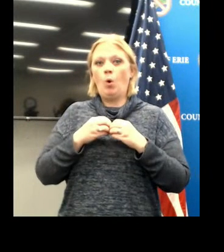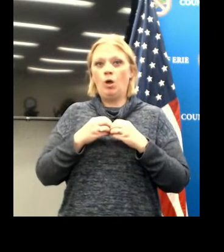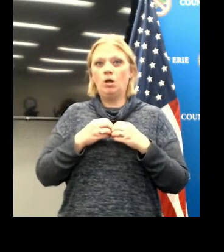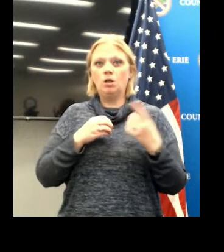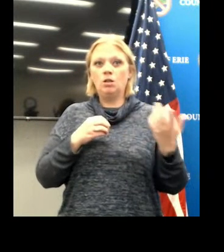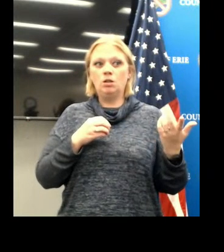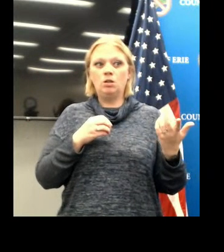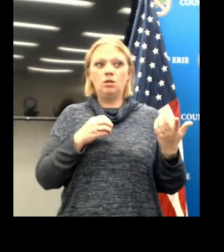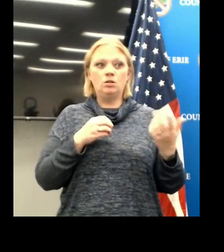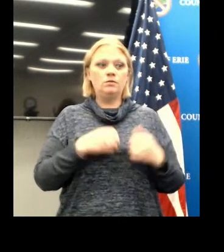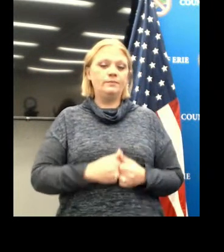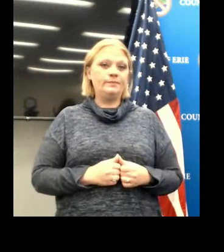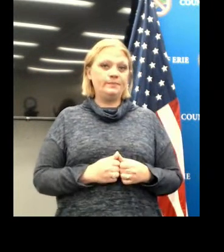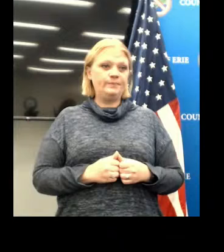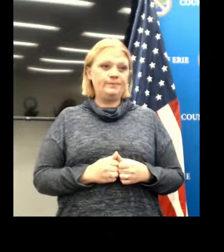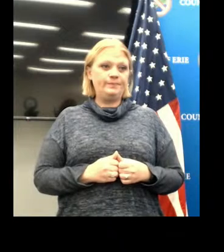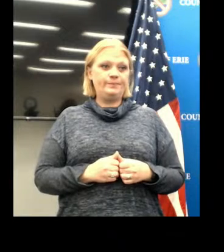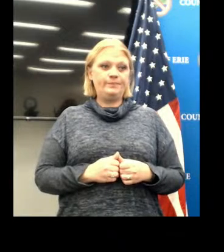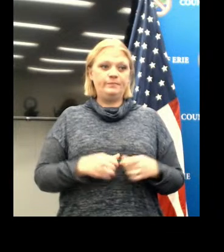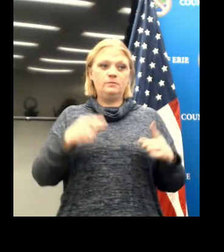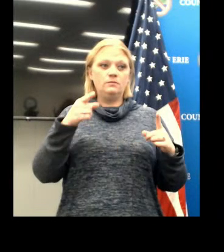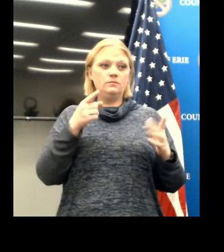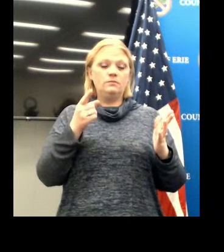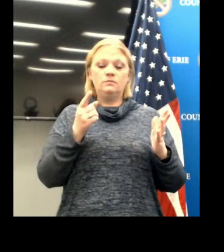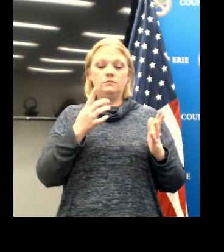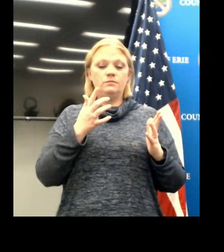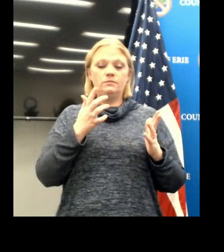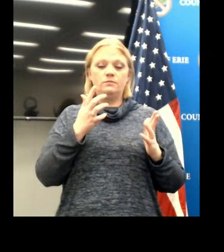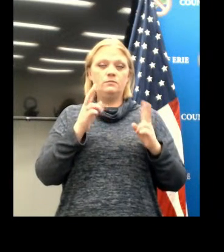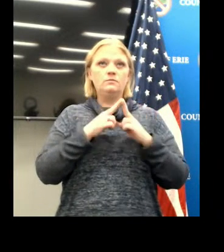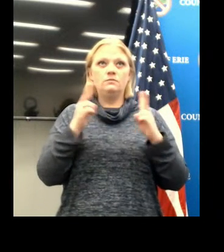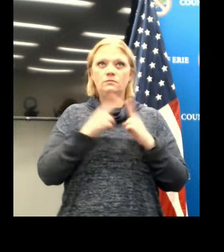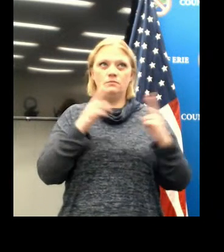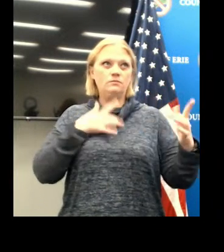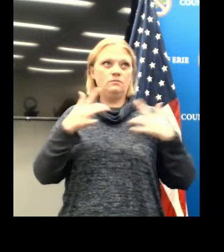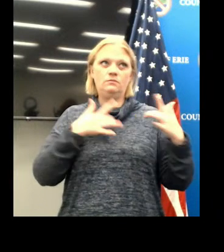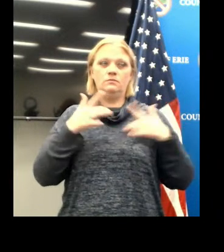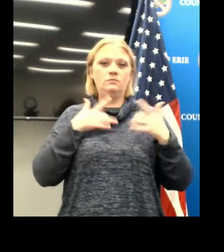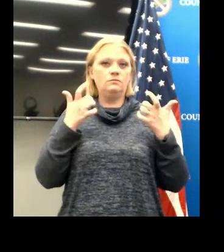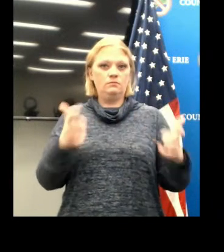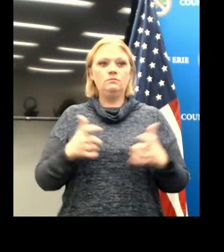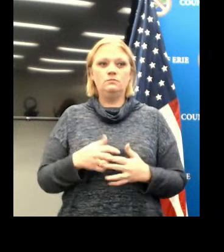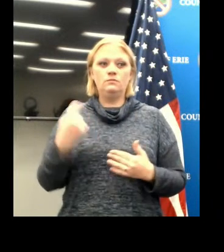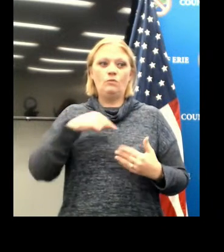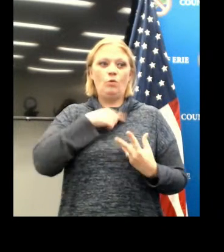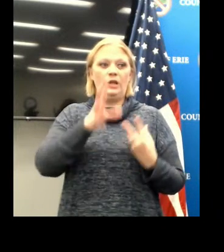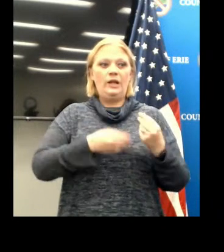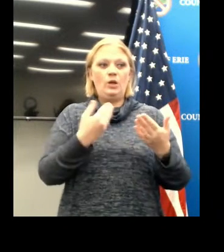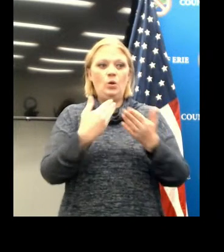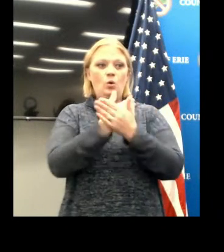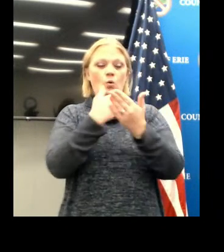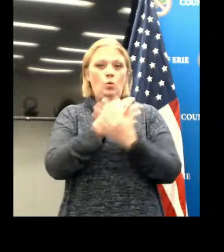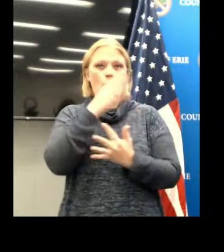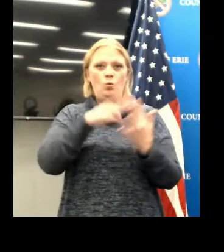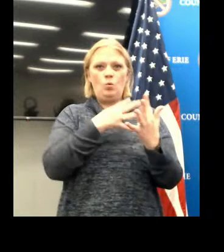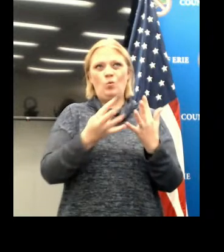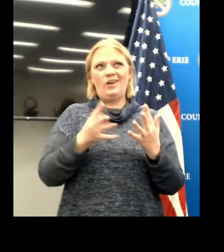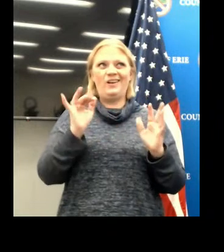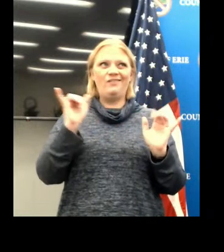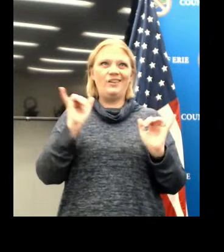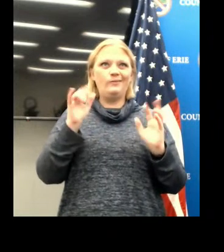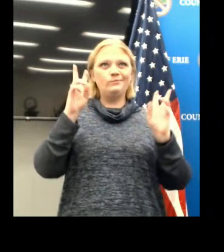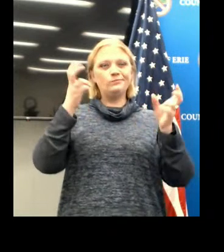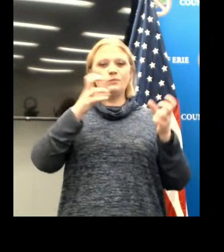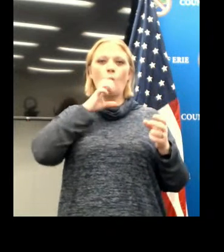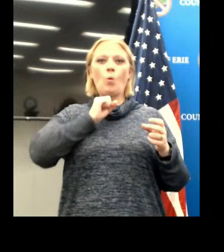May getting sick. So this is very, very concerning. And then we've added a new graph, kind of going back old school, which you'll see